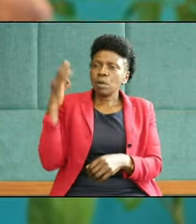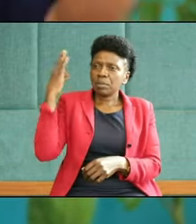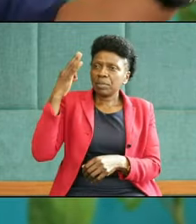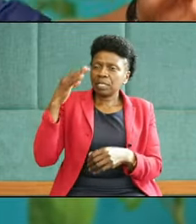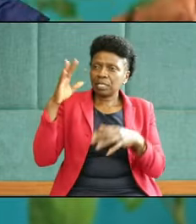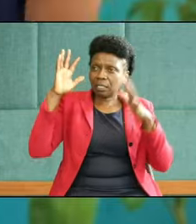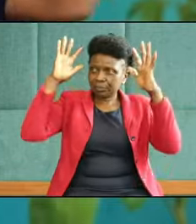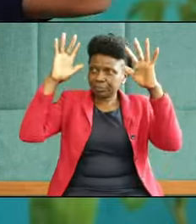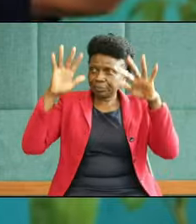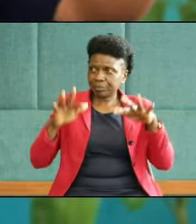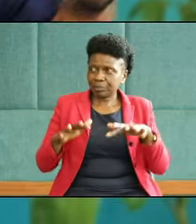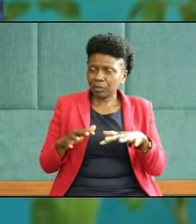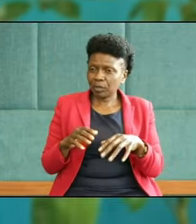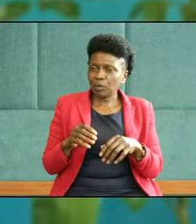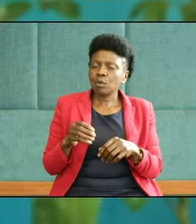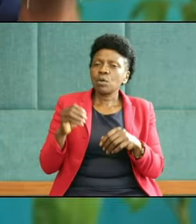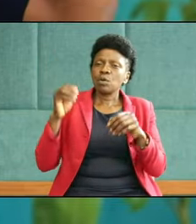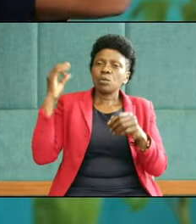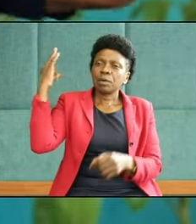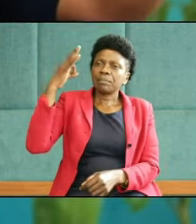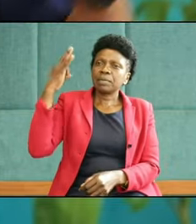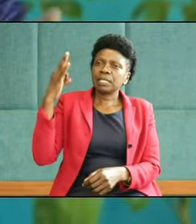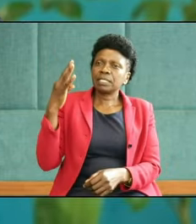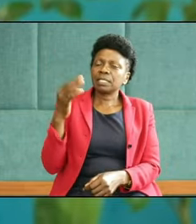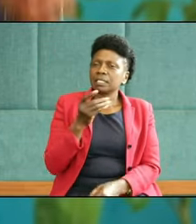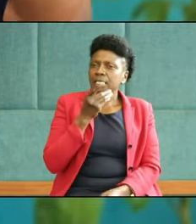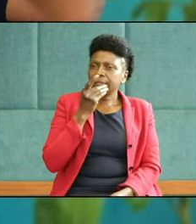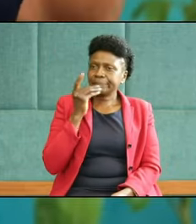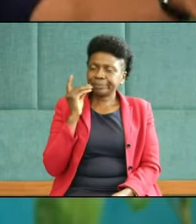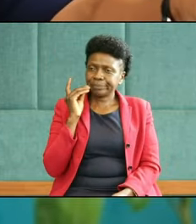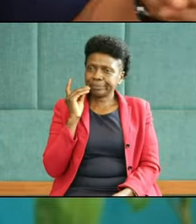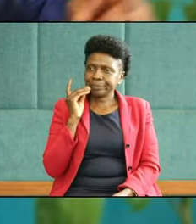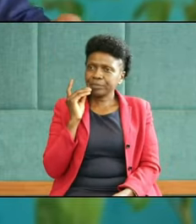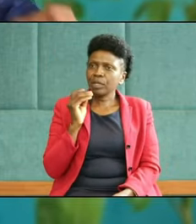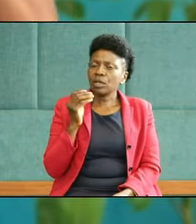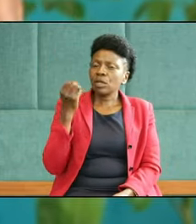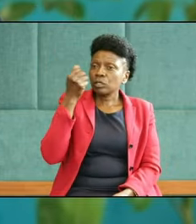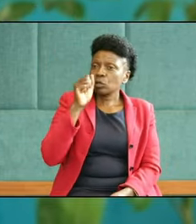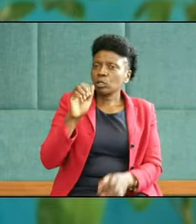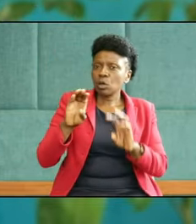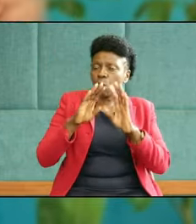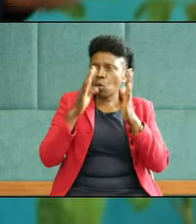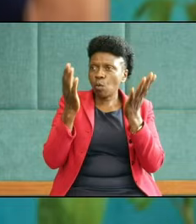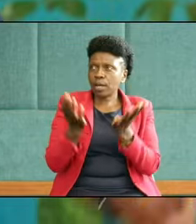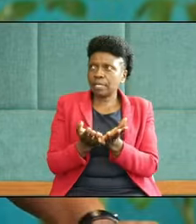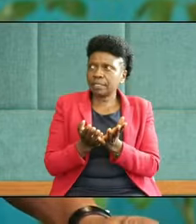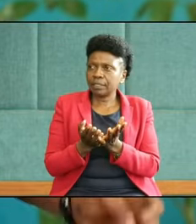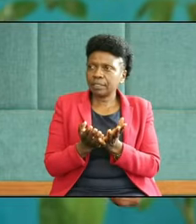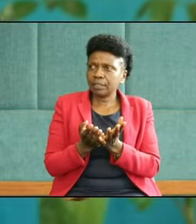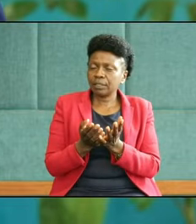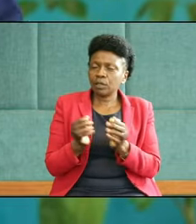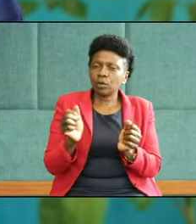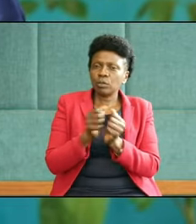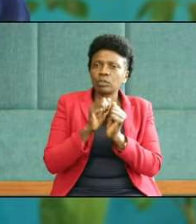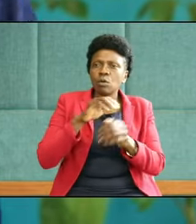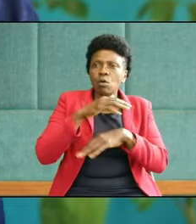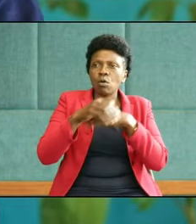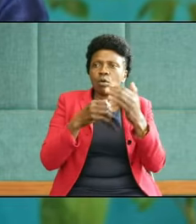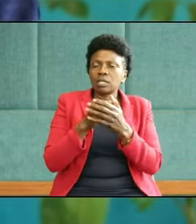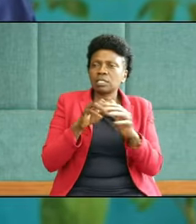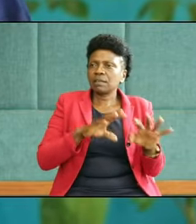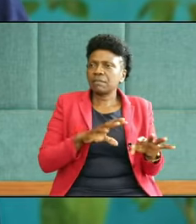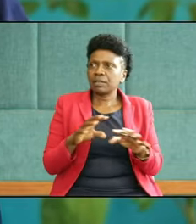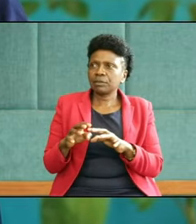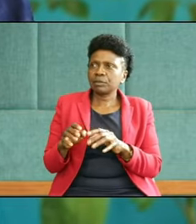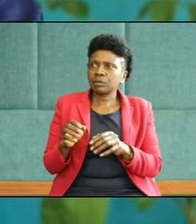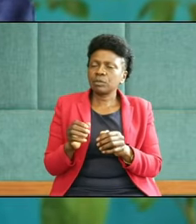summer. What must we do? Reprove the world, rebuke the world, exalt the world, and do it with all long suffering. Don't get